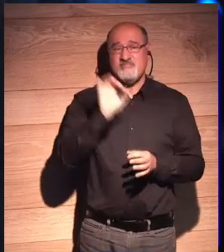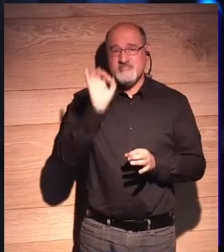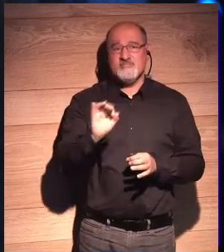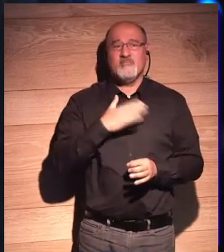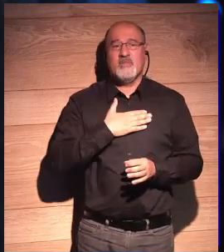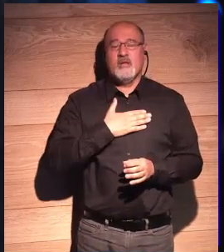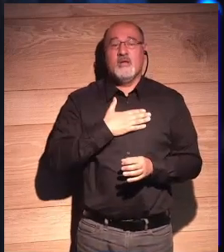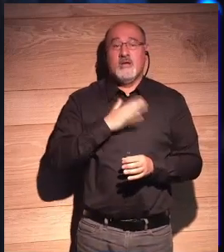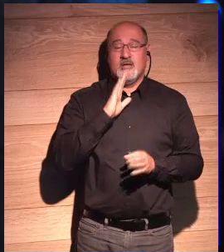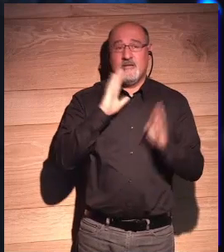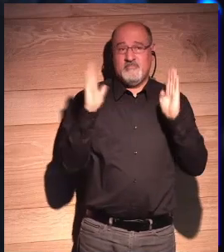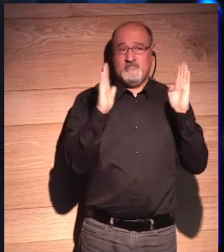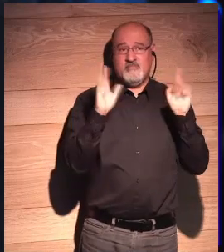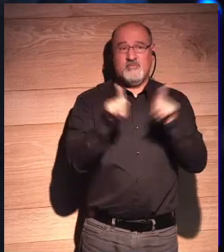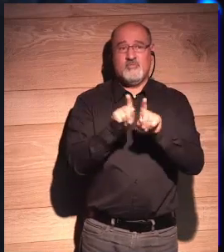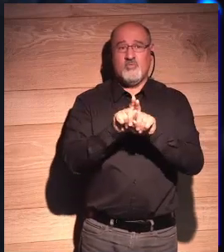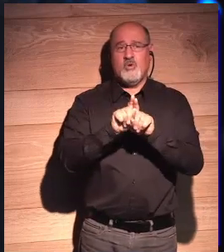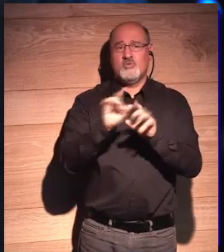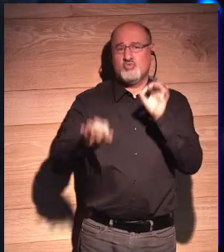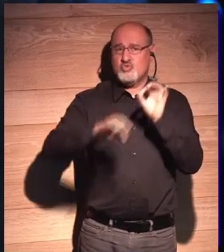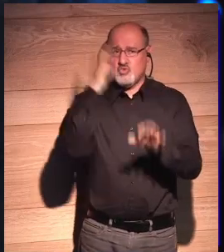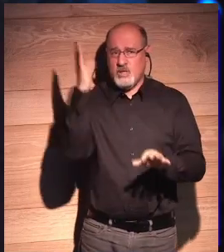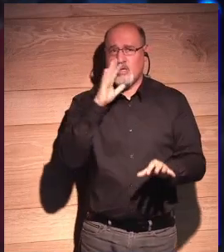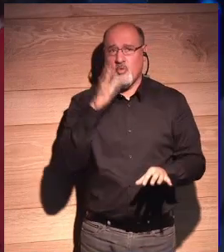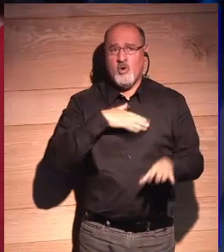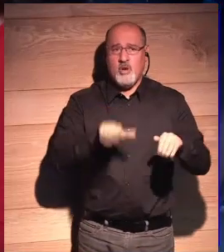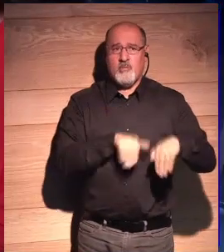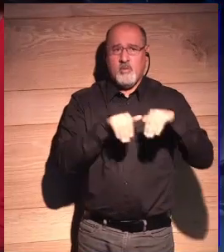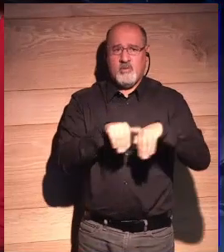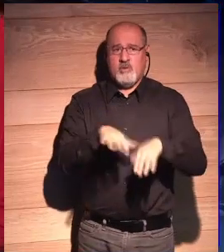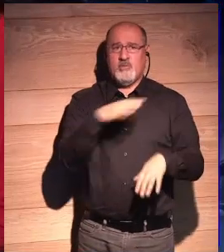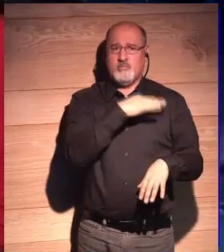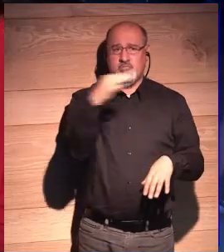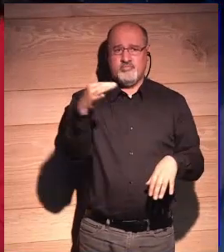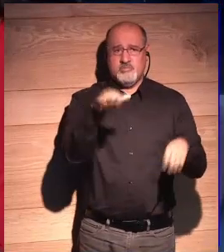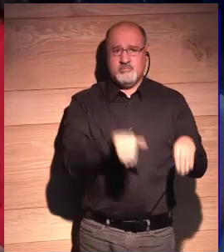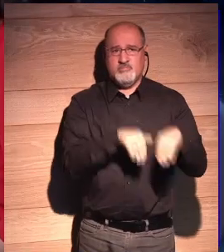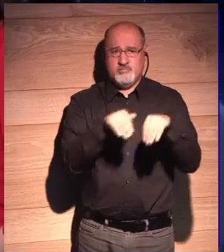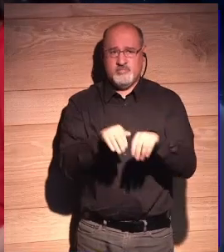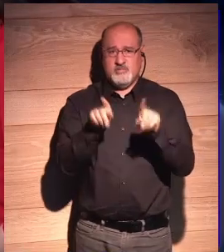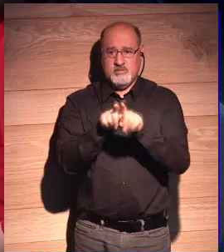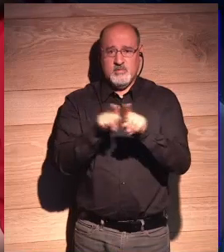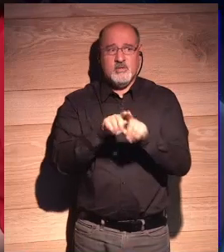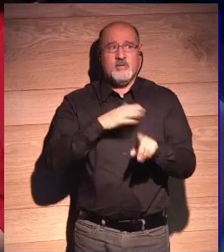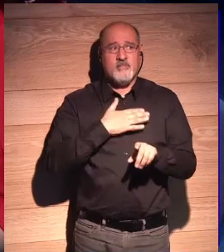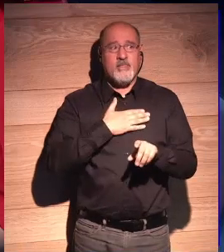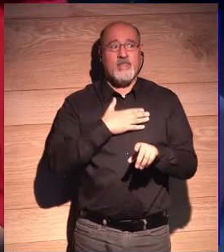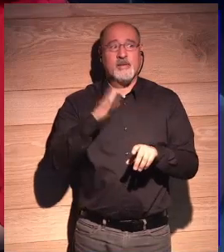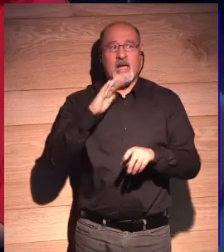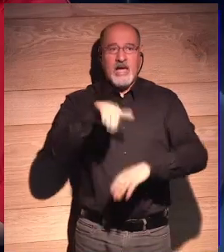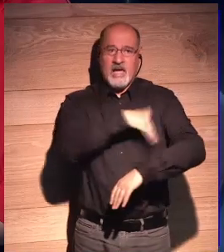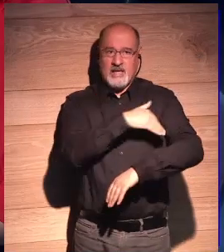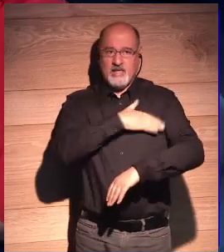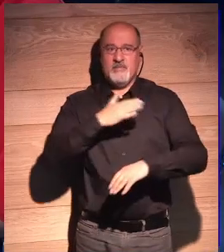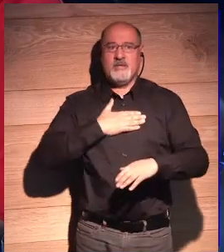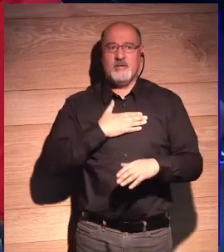very fortunate to get nominated for an Academy Award for Ghost World. And there's a thing the Oscar people do